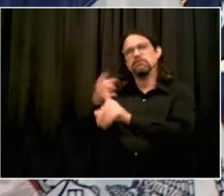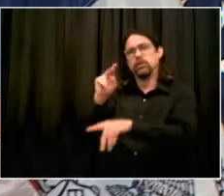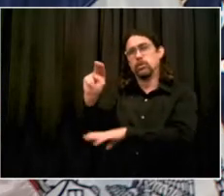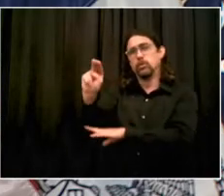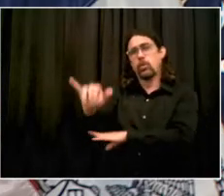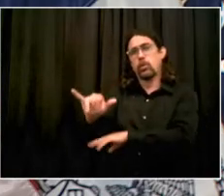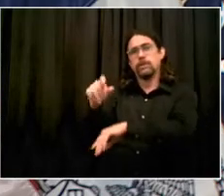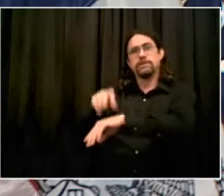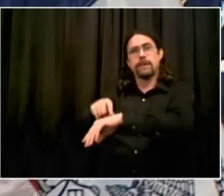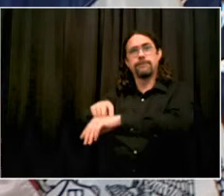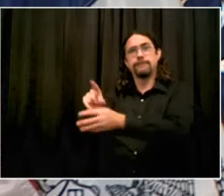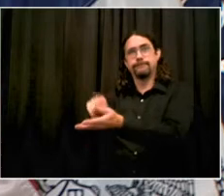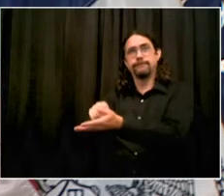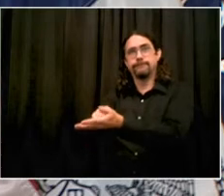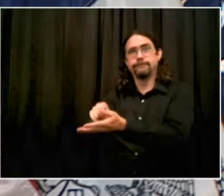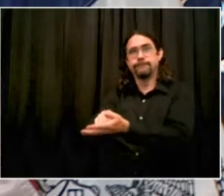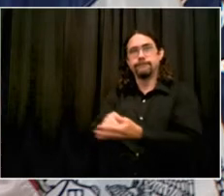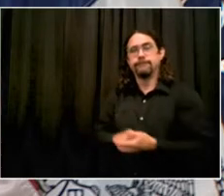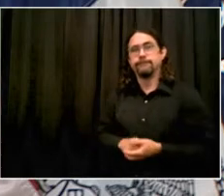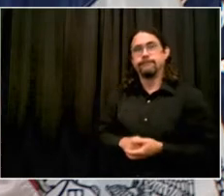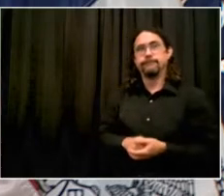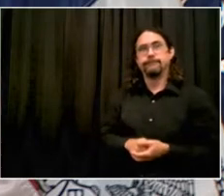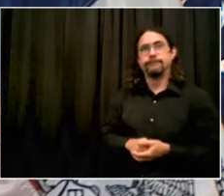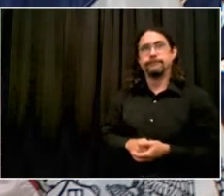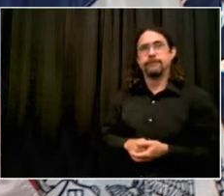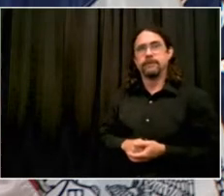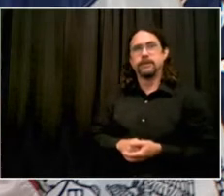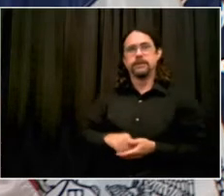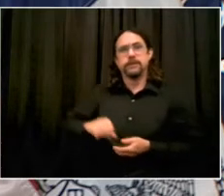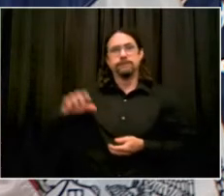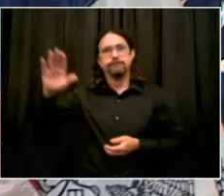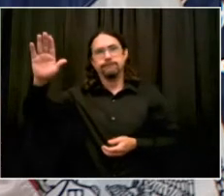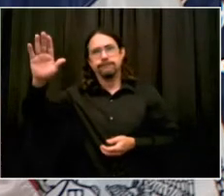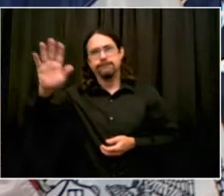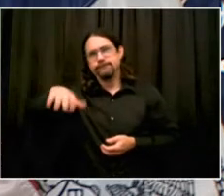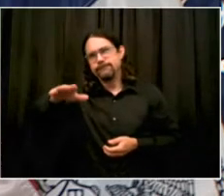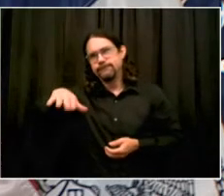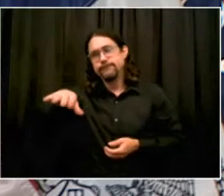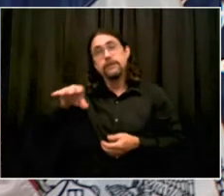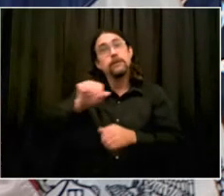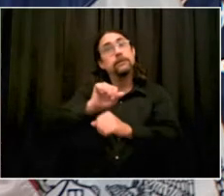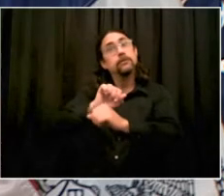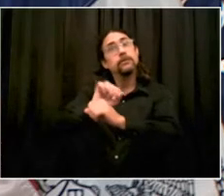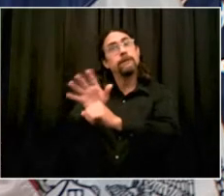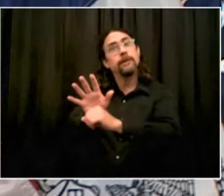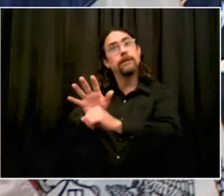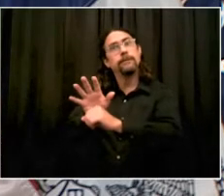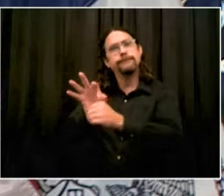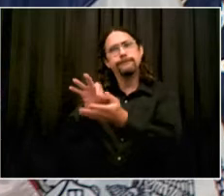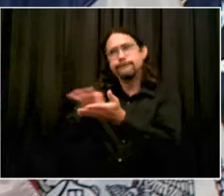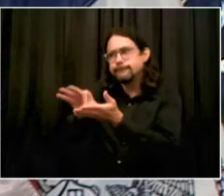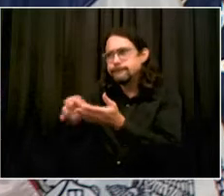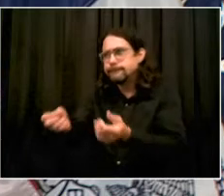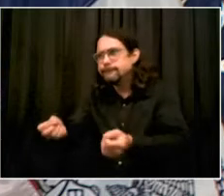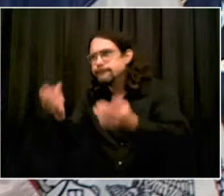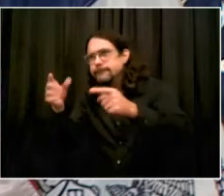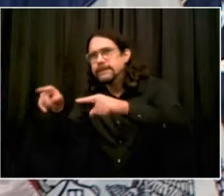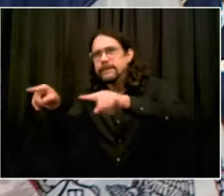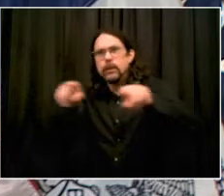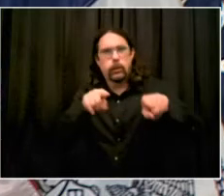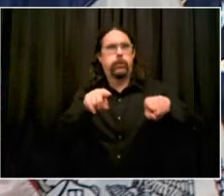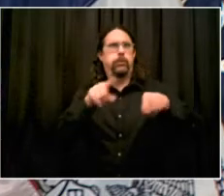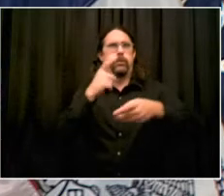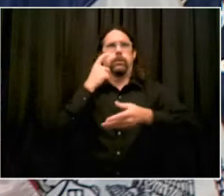cluster since it was identified. And would you also be able to tell us specifically which Hasidic and Orthodox